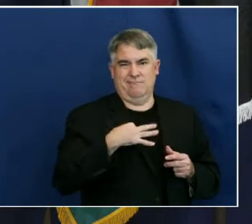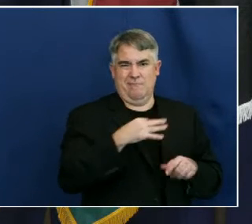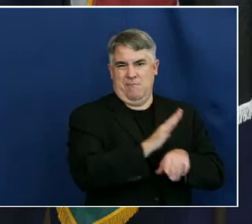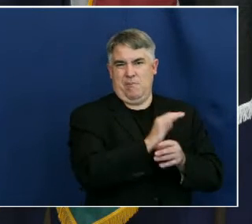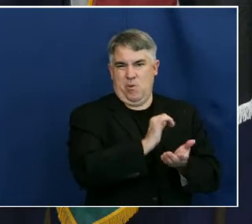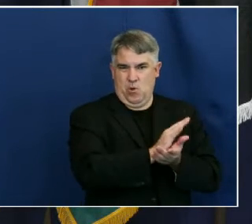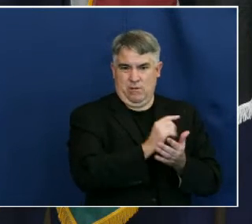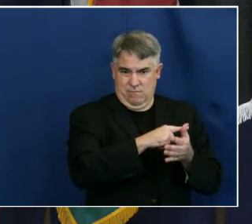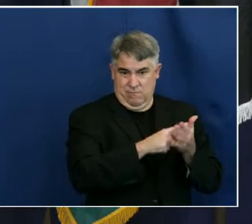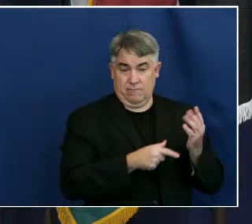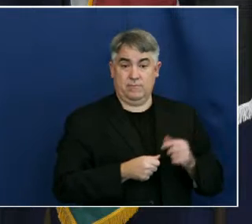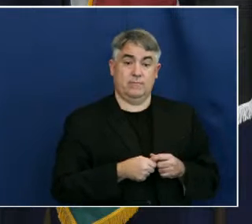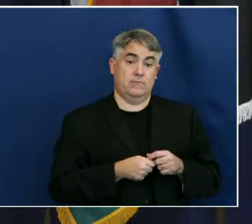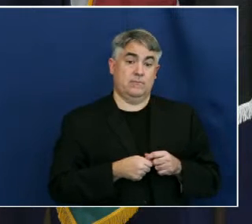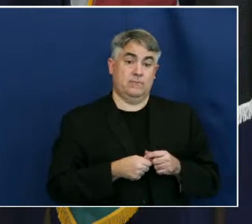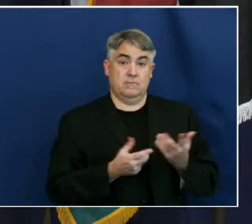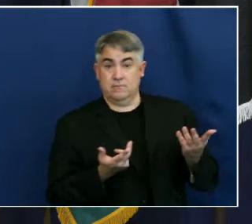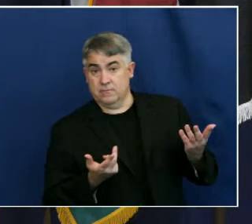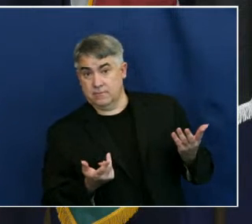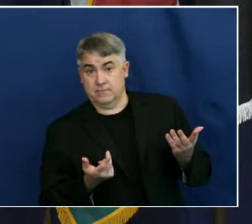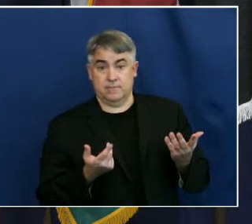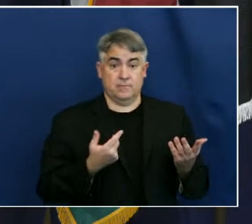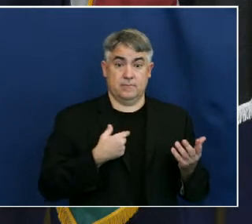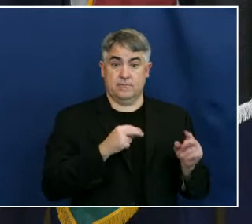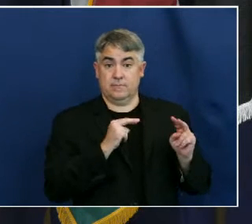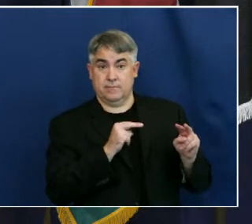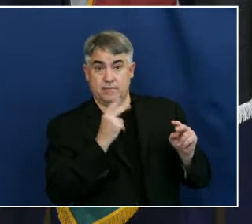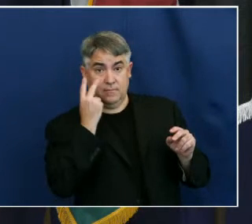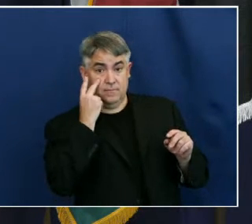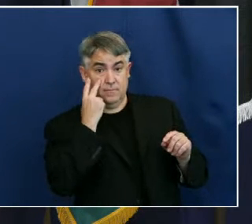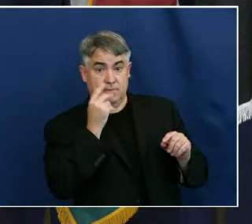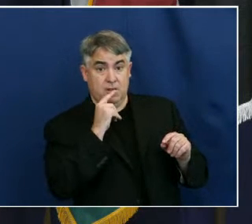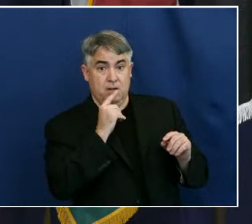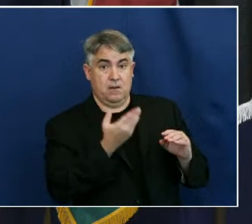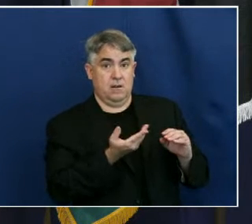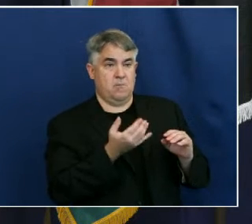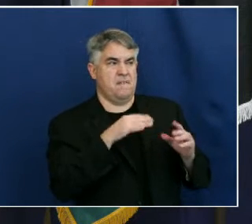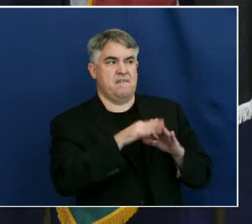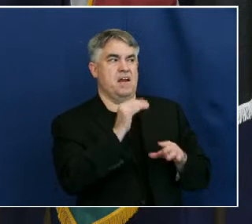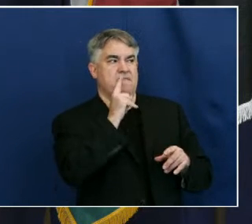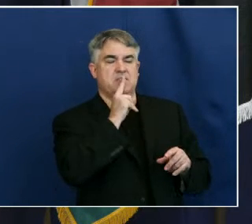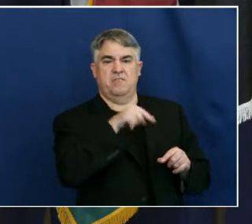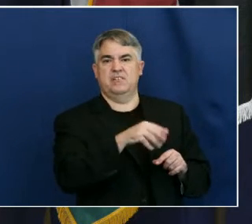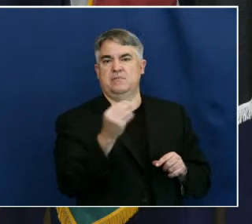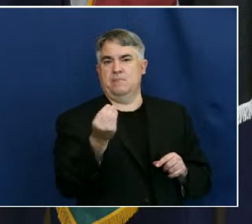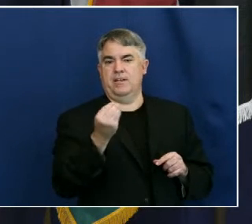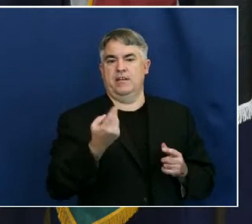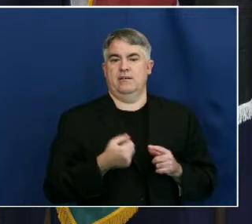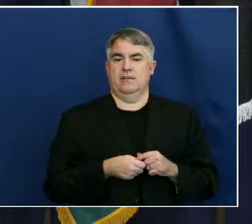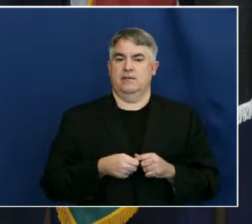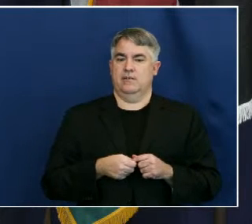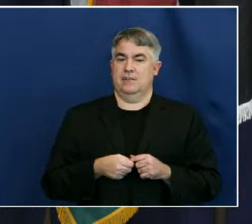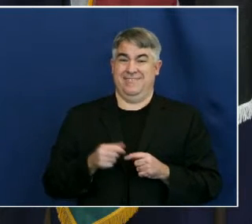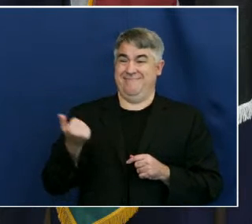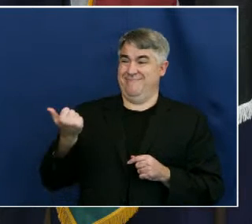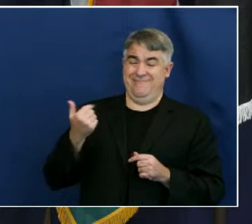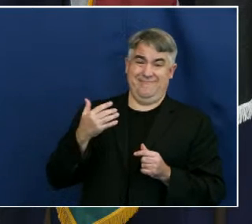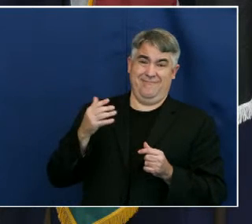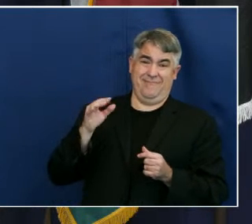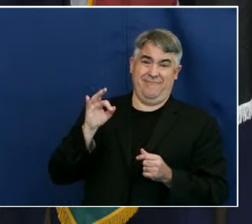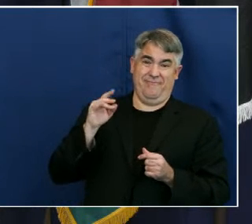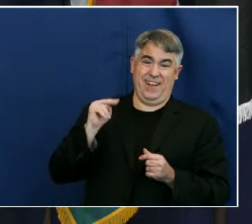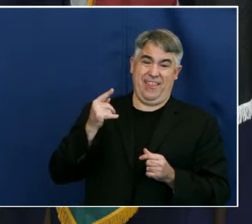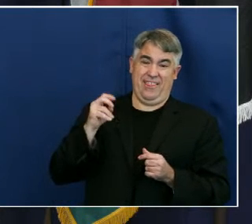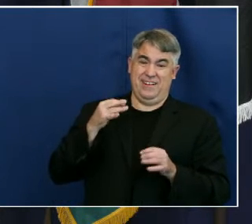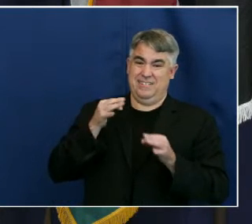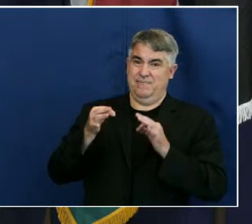on Monday. To echo what Chair Fletcher stated, we don't know the amount that we're getting. I'm